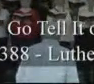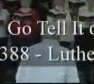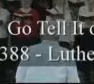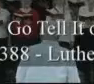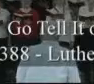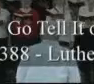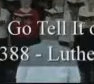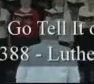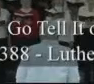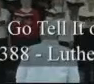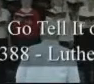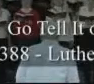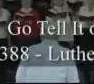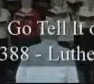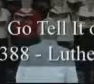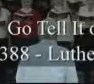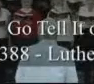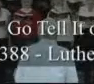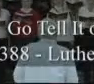Amen.